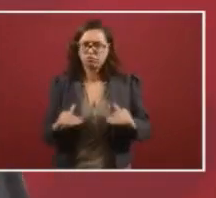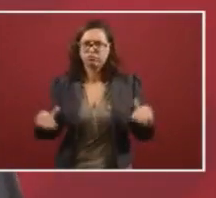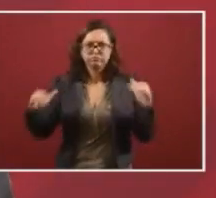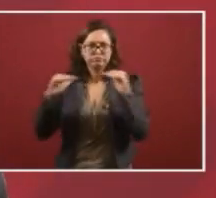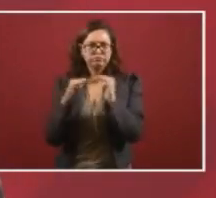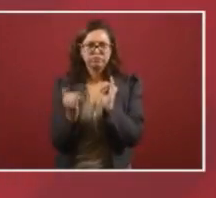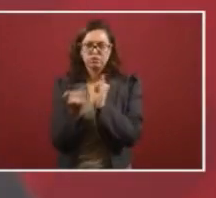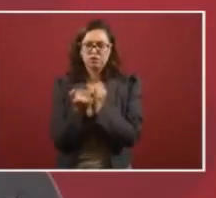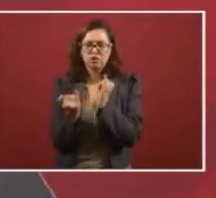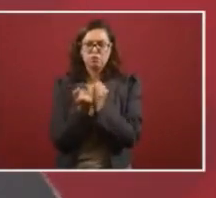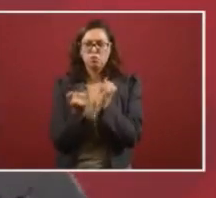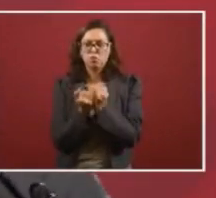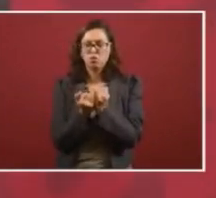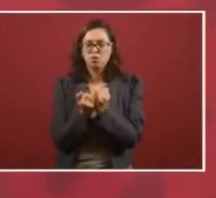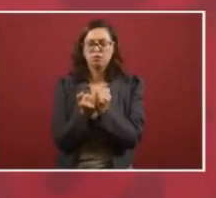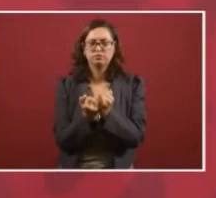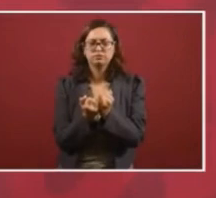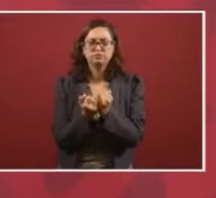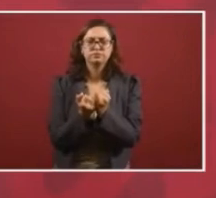Europe and Canada.